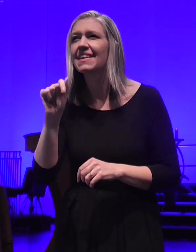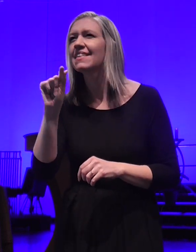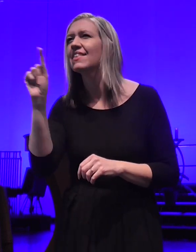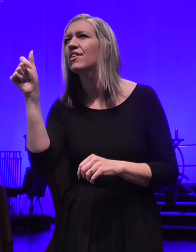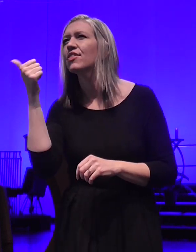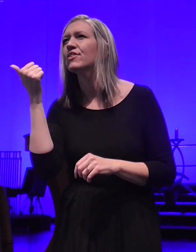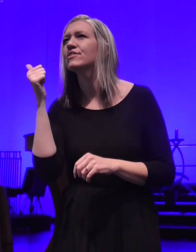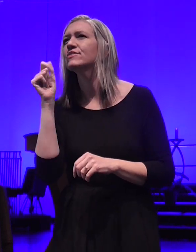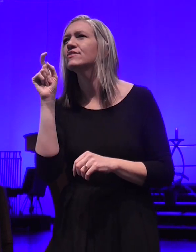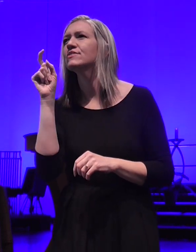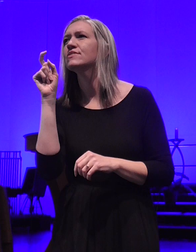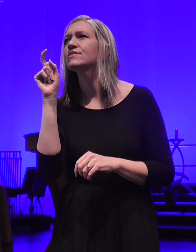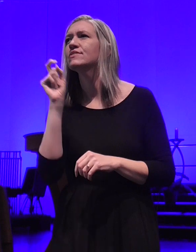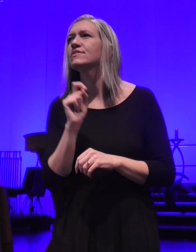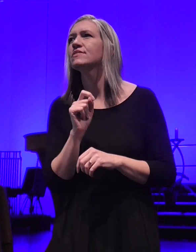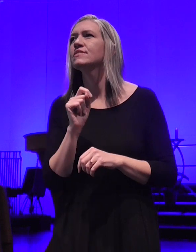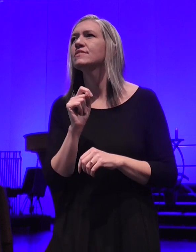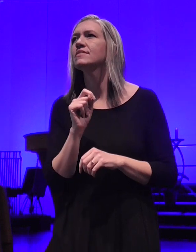there?